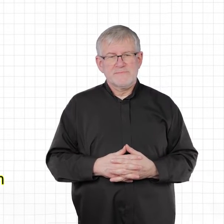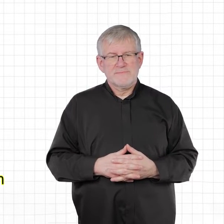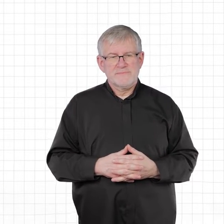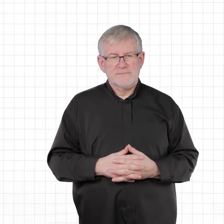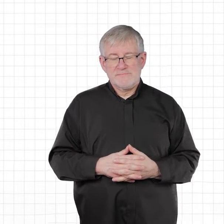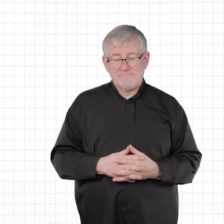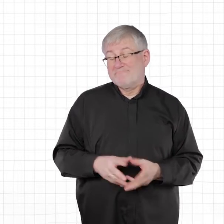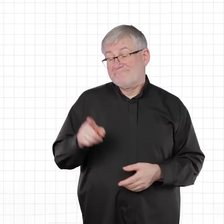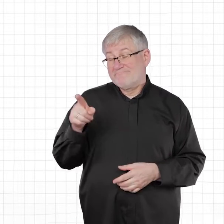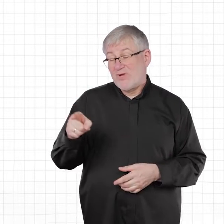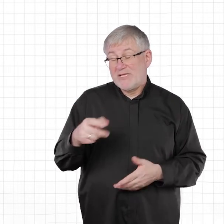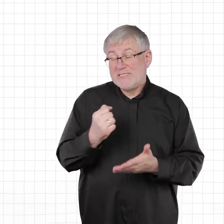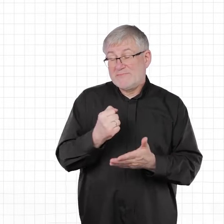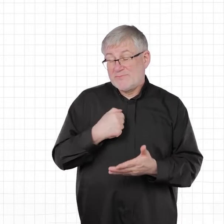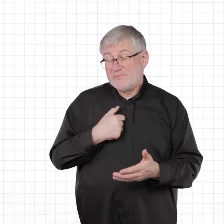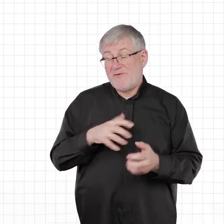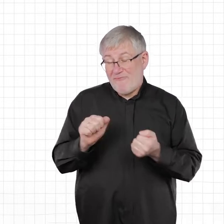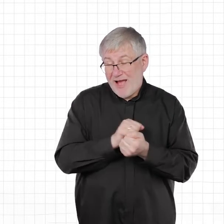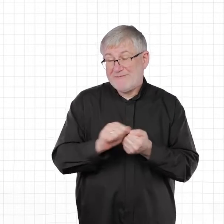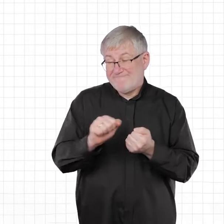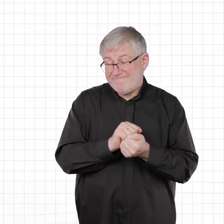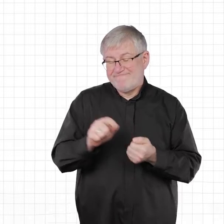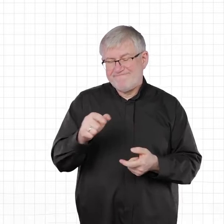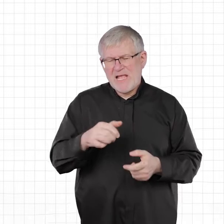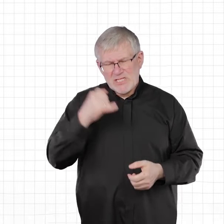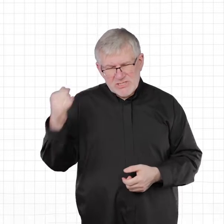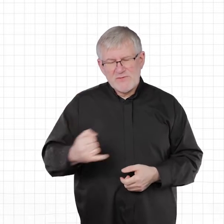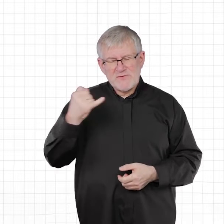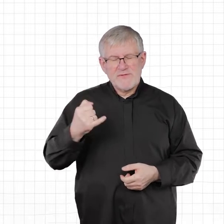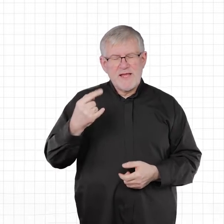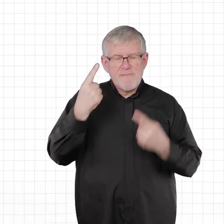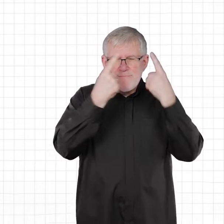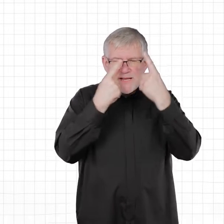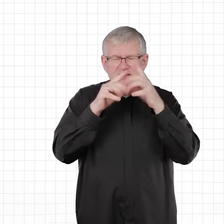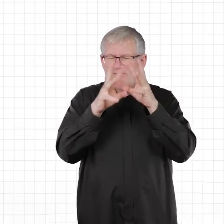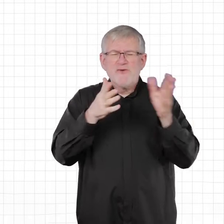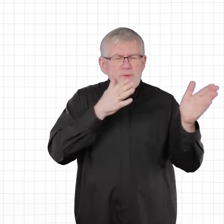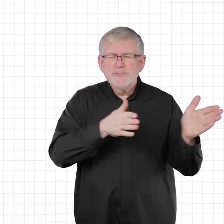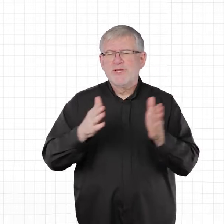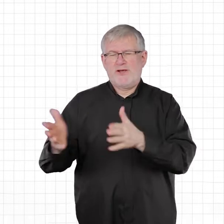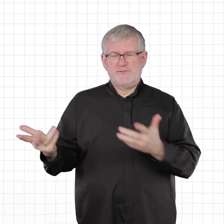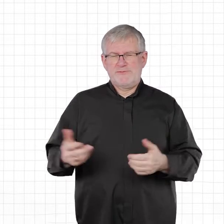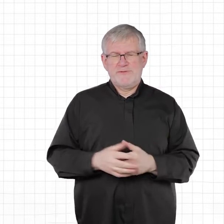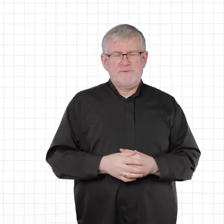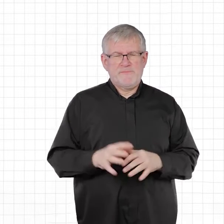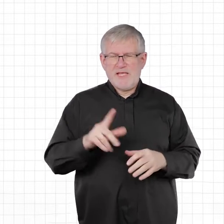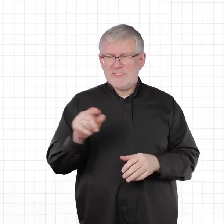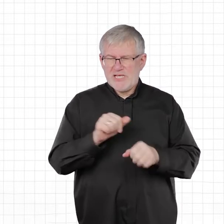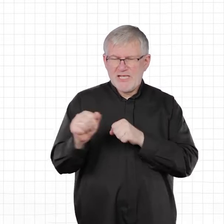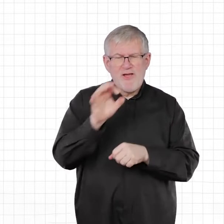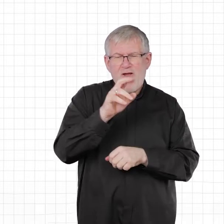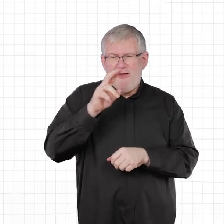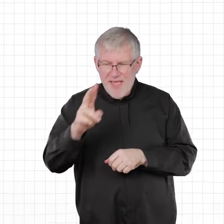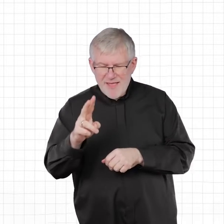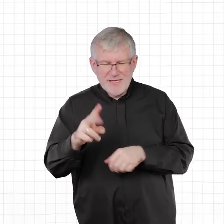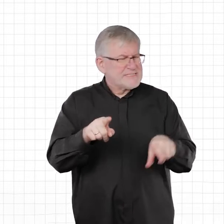equality. If I cannot reach the headmasters, I try to follow the teachers and get